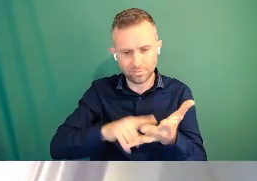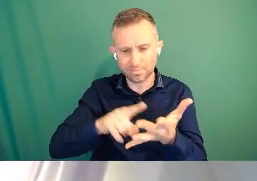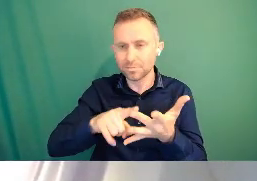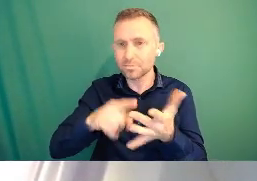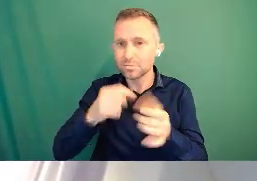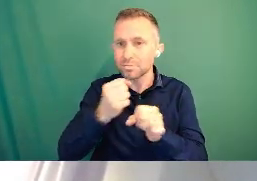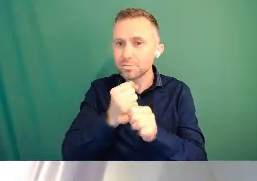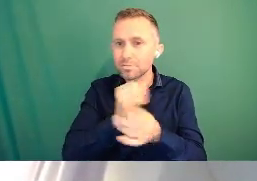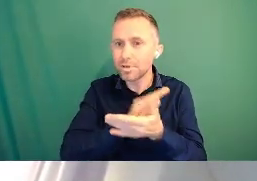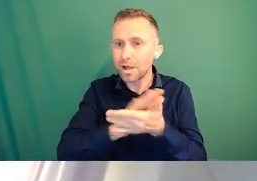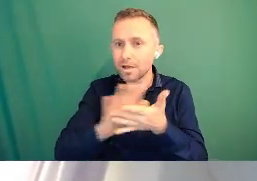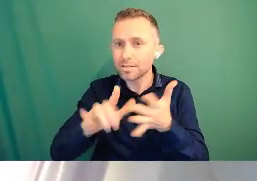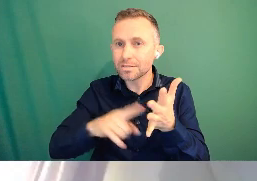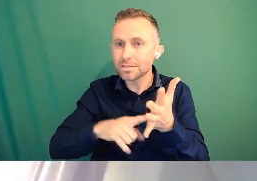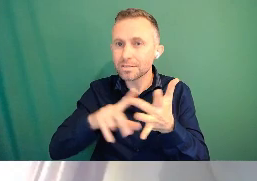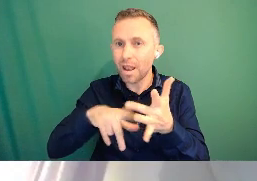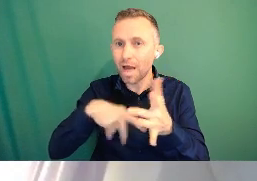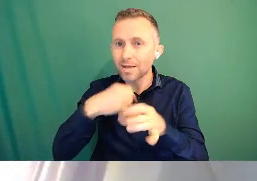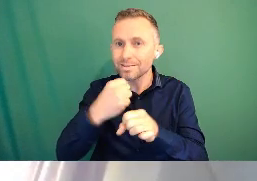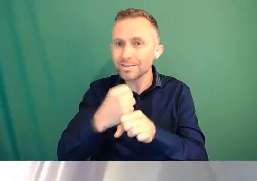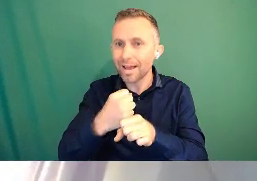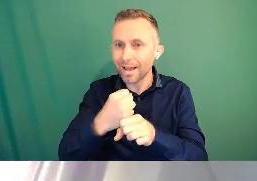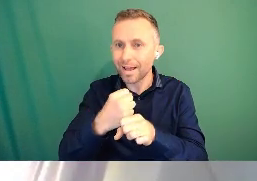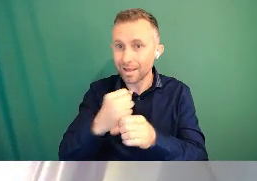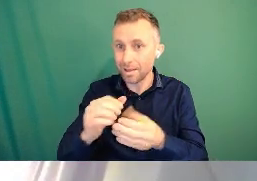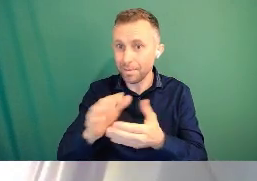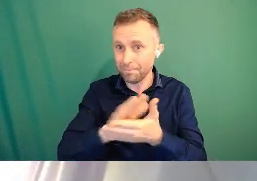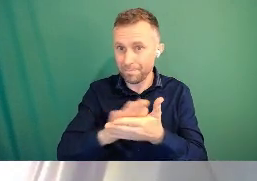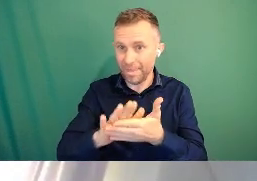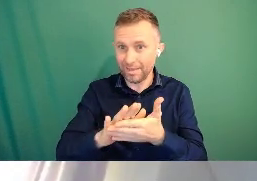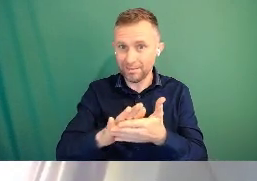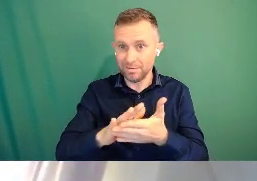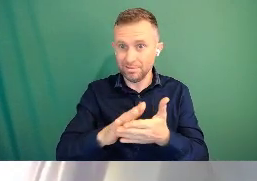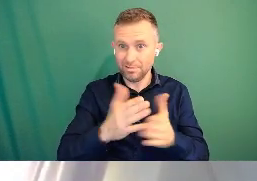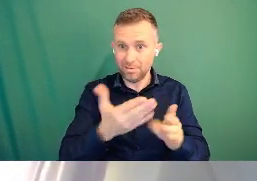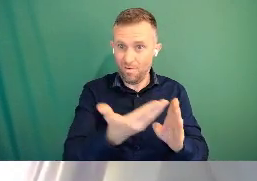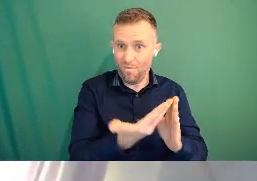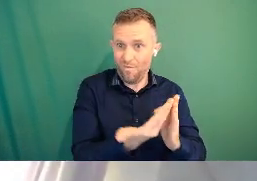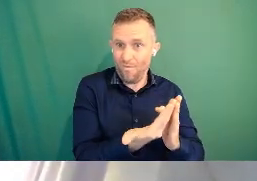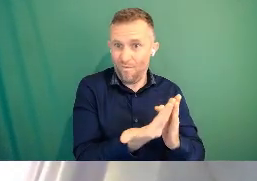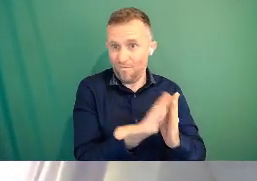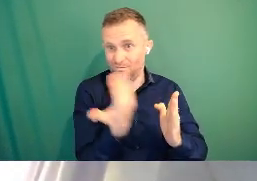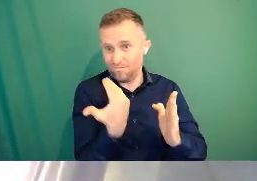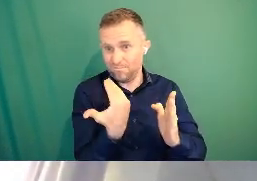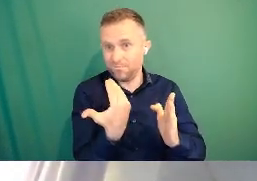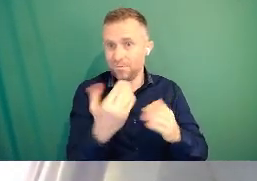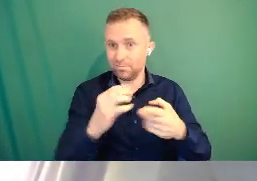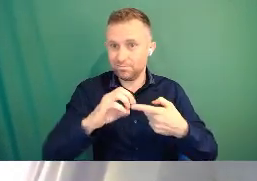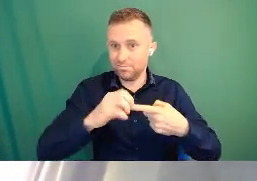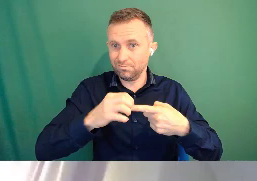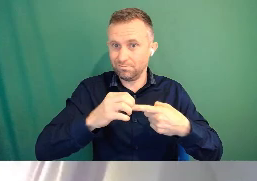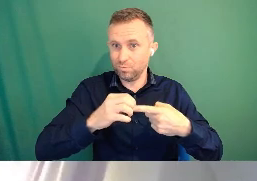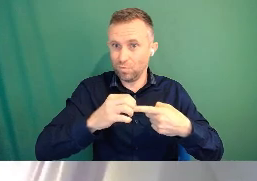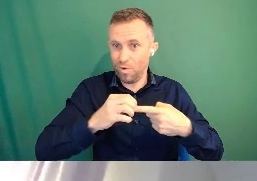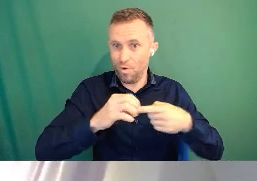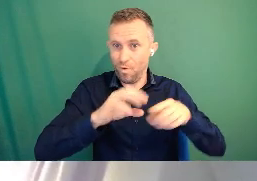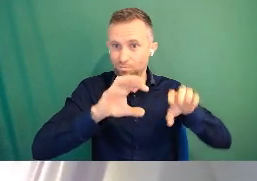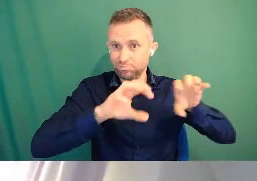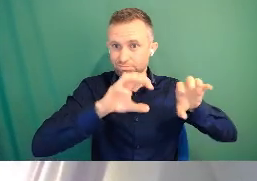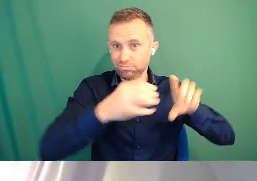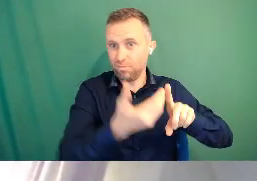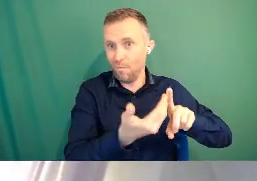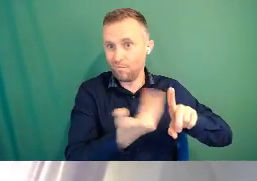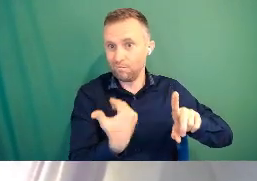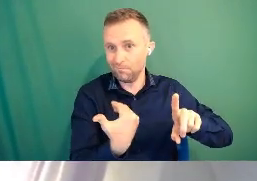So slighting is the purposeful taking away of stonework from a castle or any